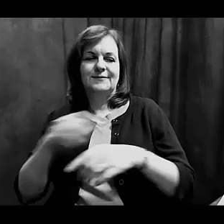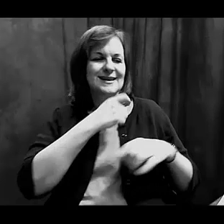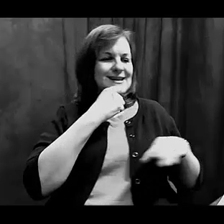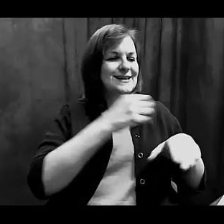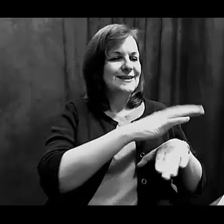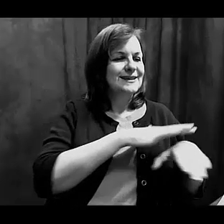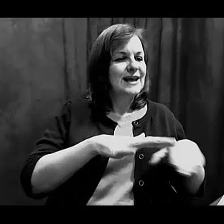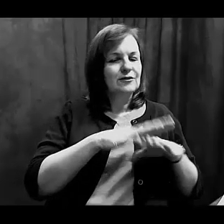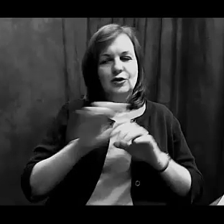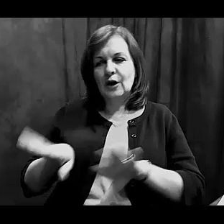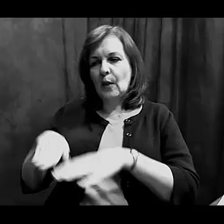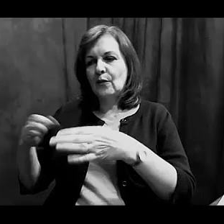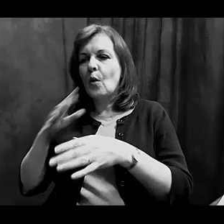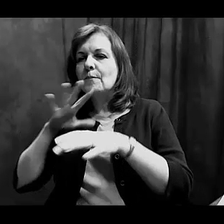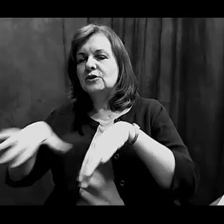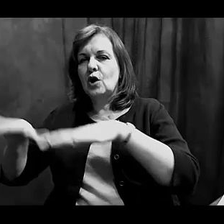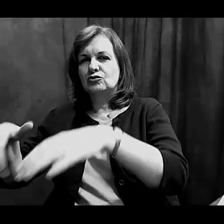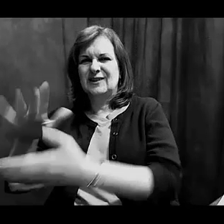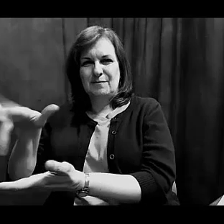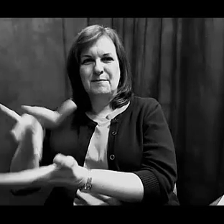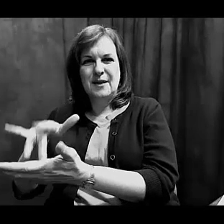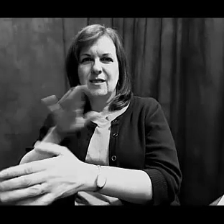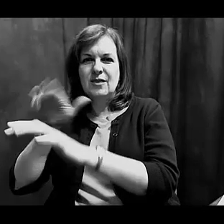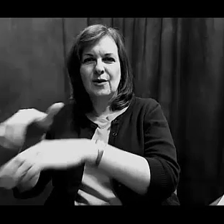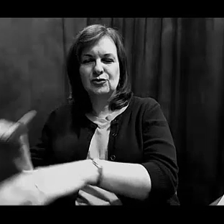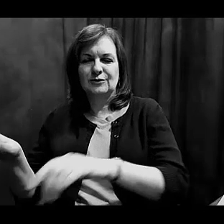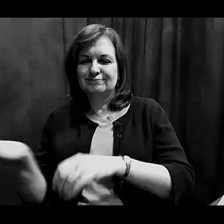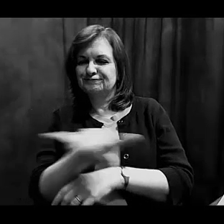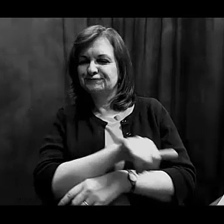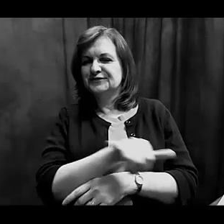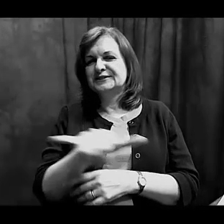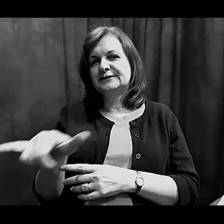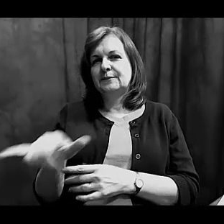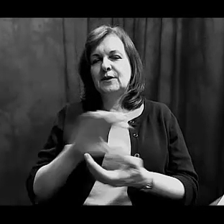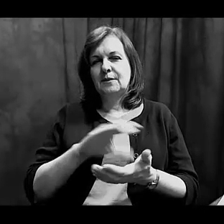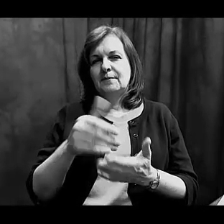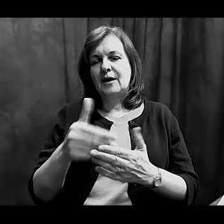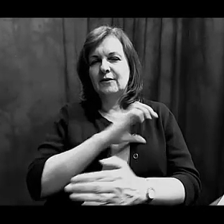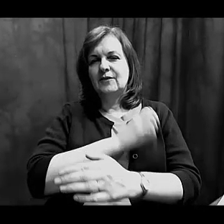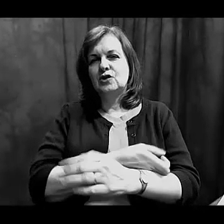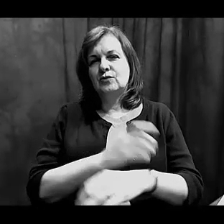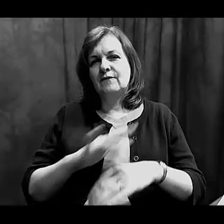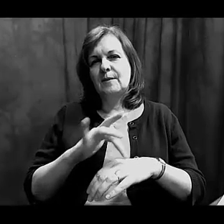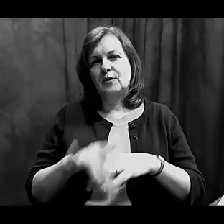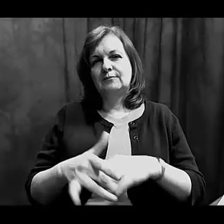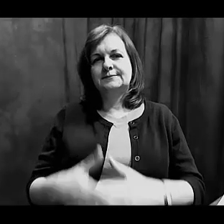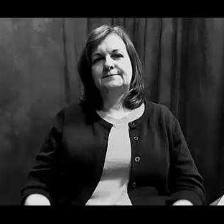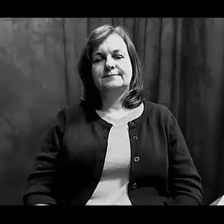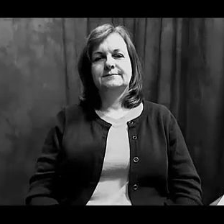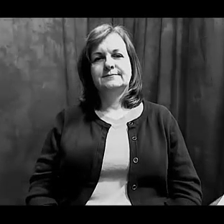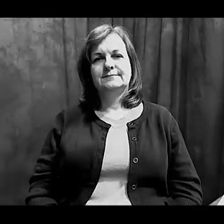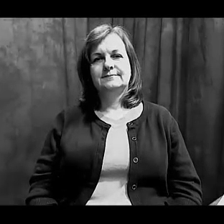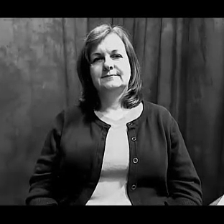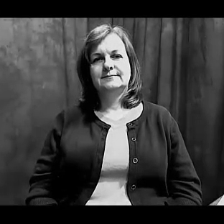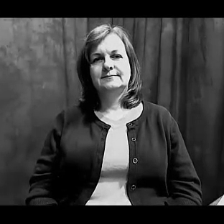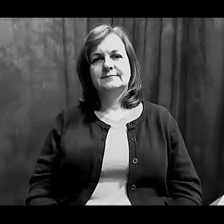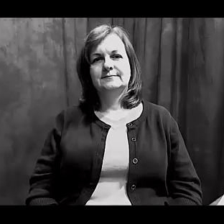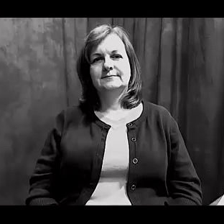ocean. They're essentially equivalent in their lack of availability of energy for the next consumer levels.